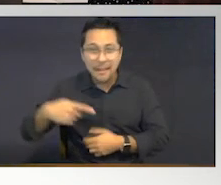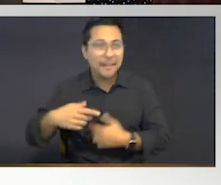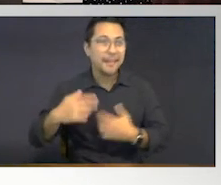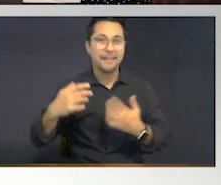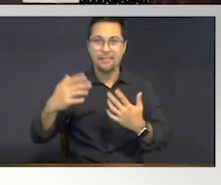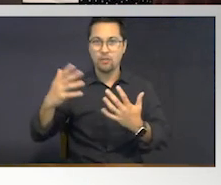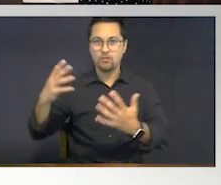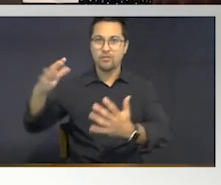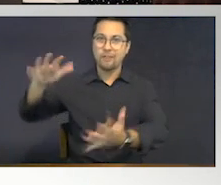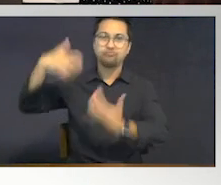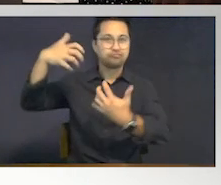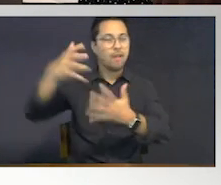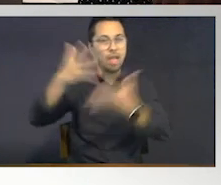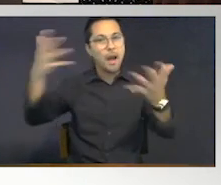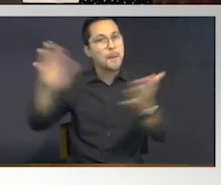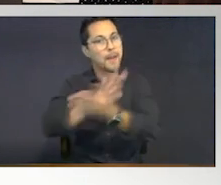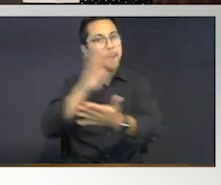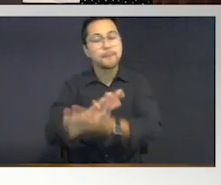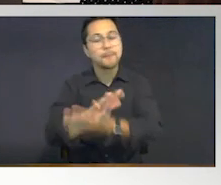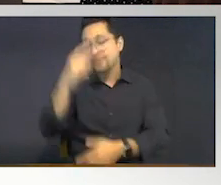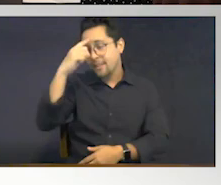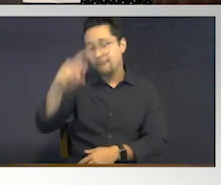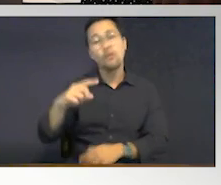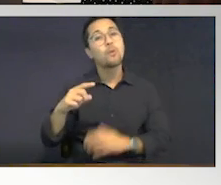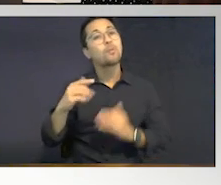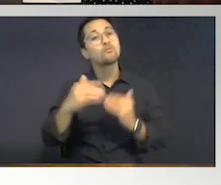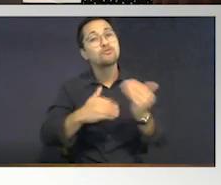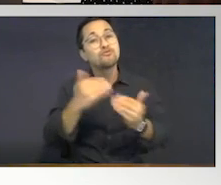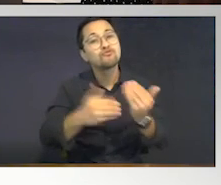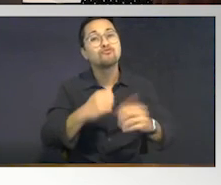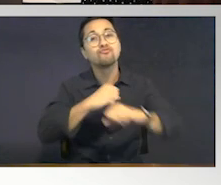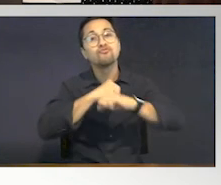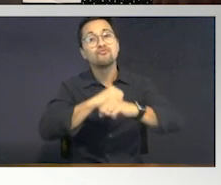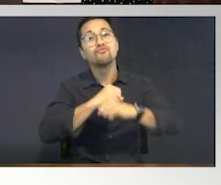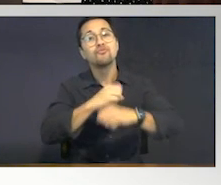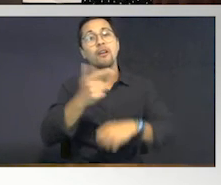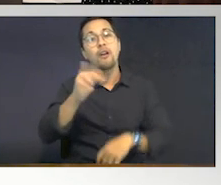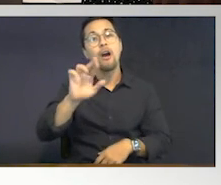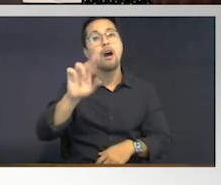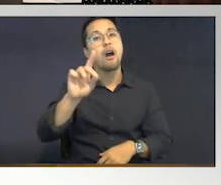the procedural safeguards, you know, every IEP meeting,